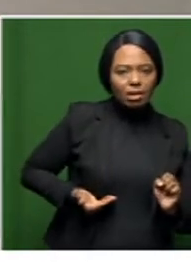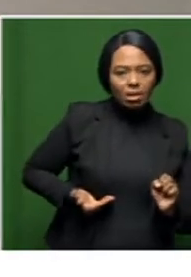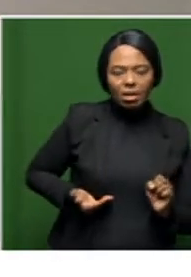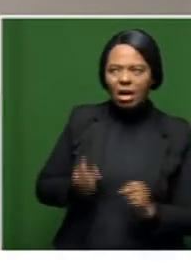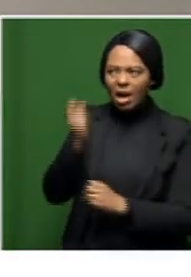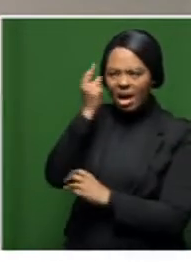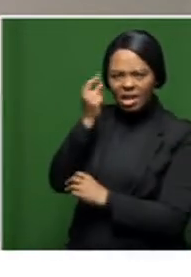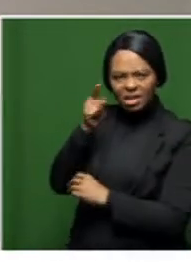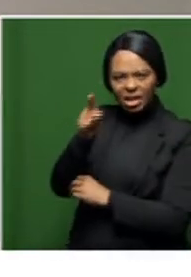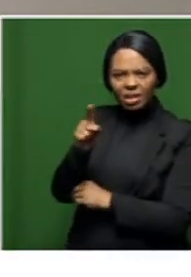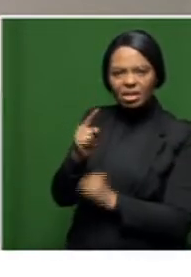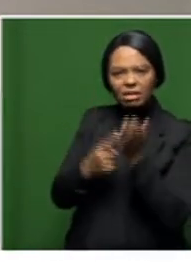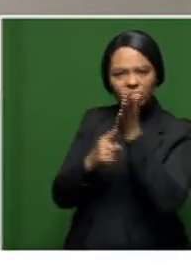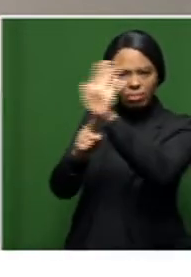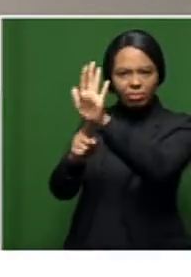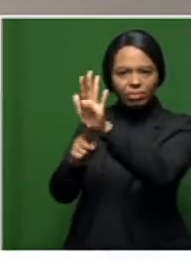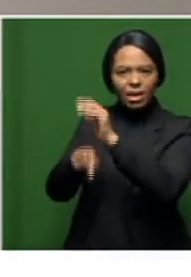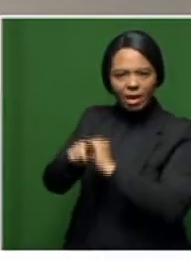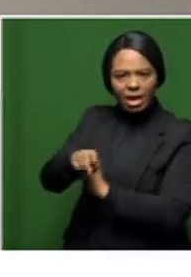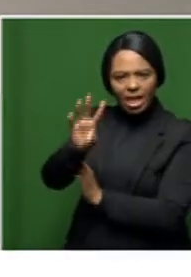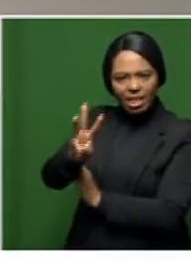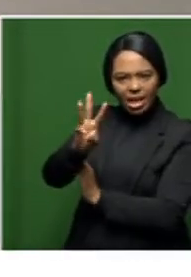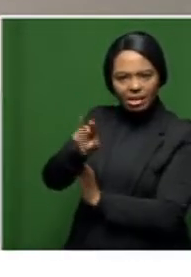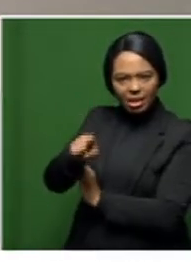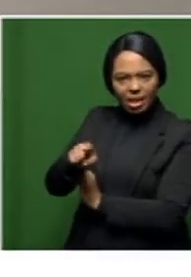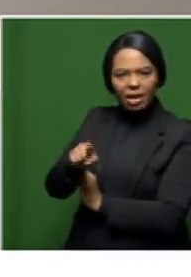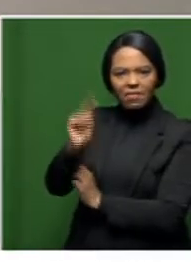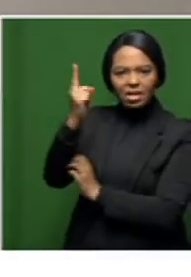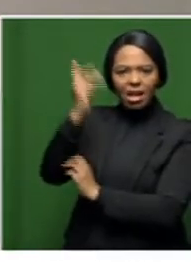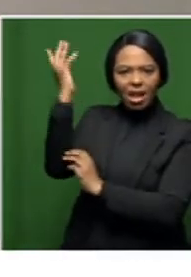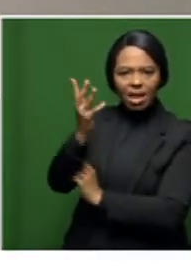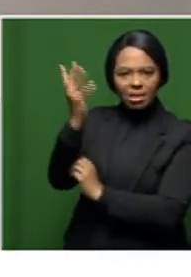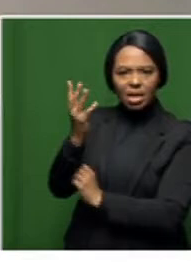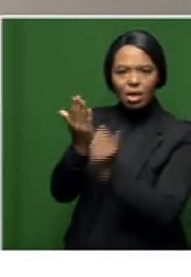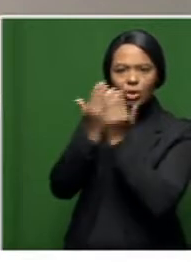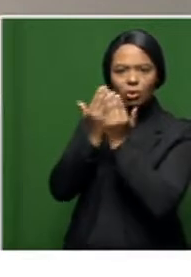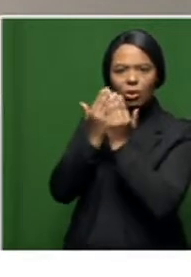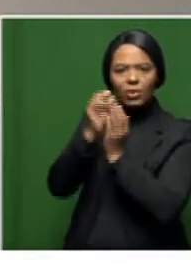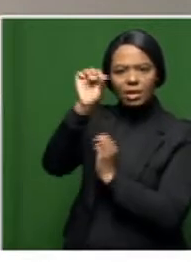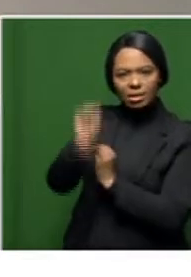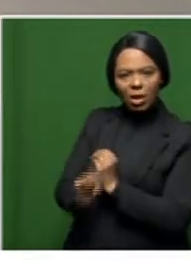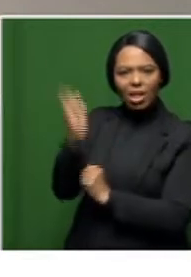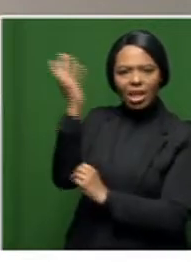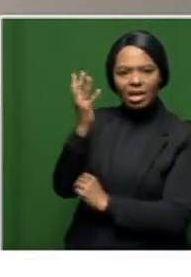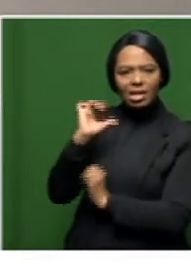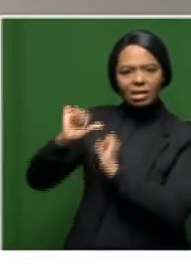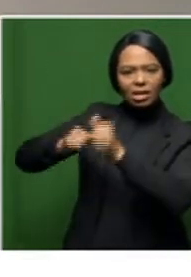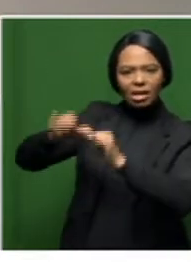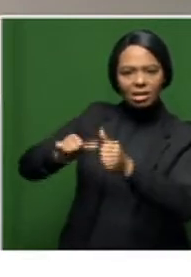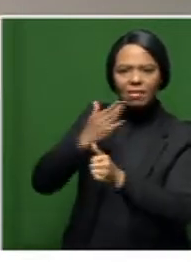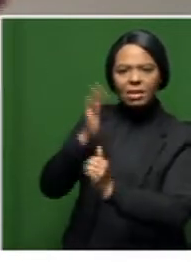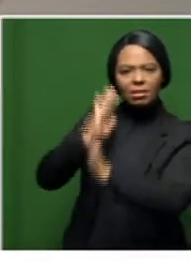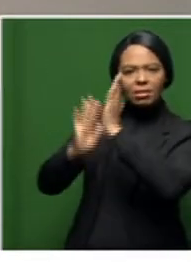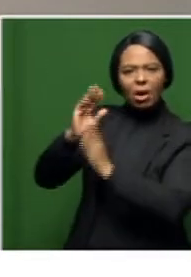series on Thursday, isn't it, where Sonal Khullar addressed your first lecture in the School of the South lecture series. So how would you describe it? Just take us through the